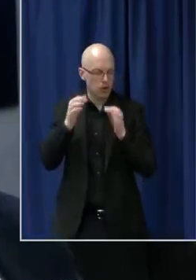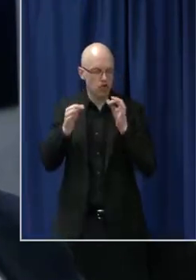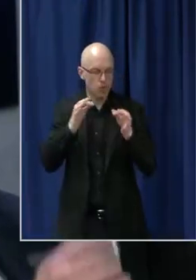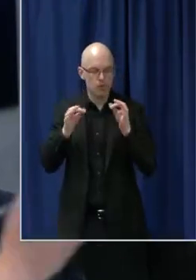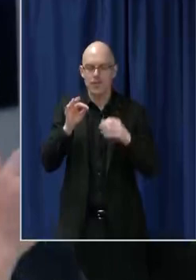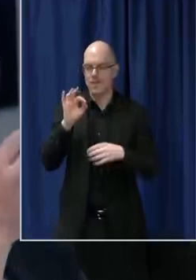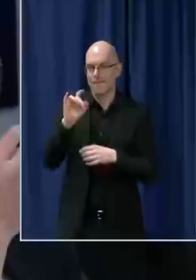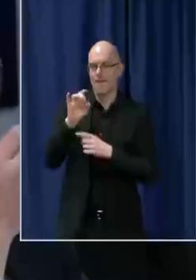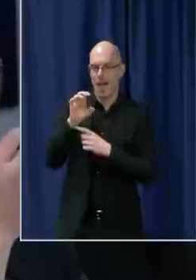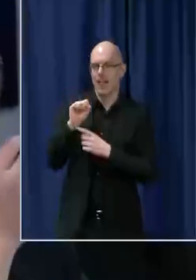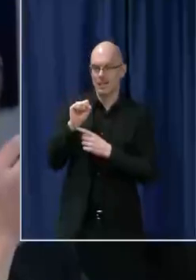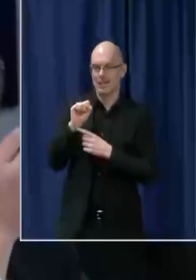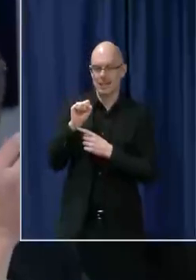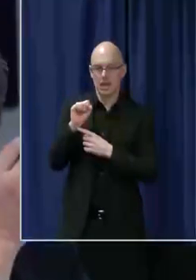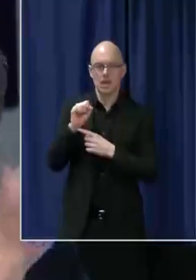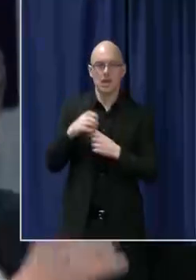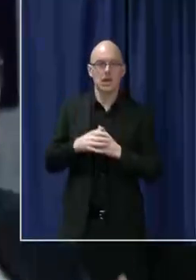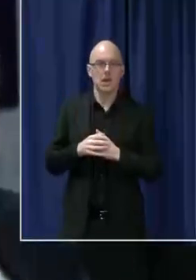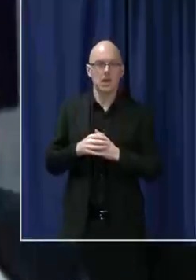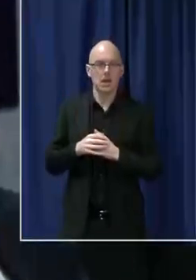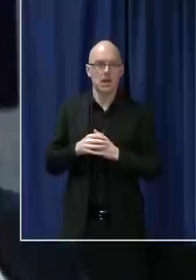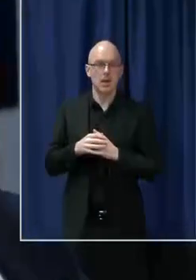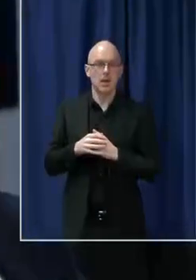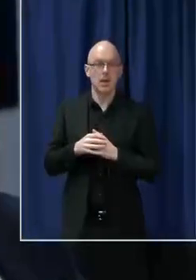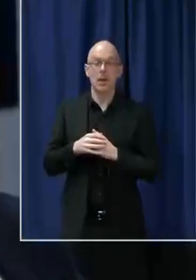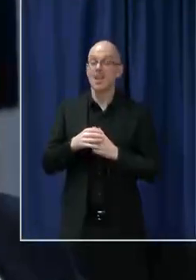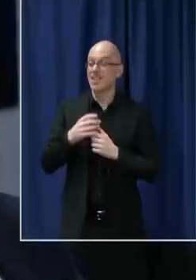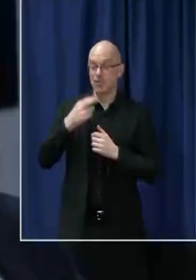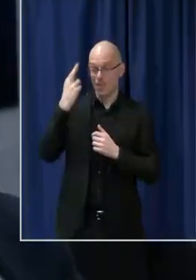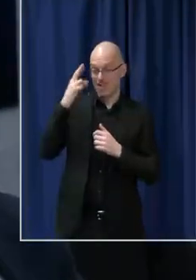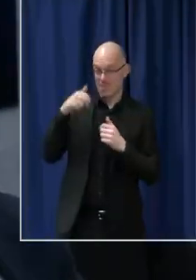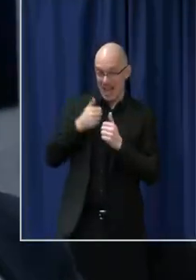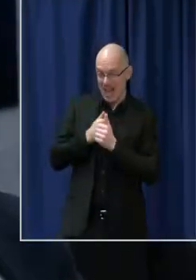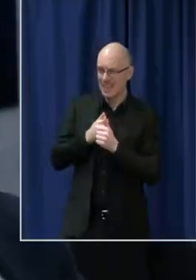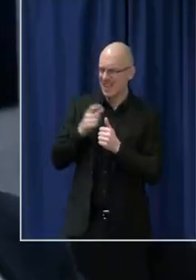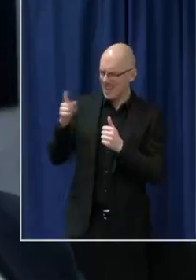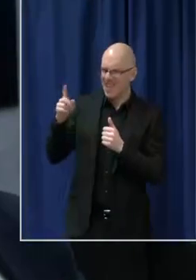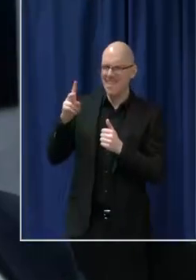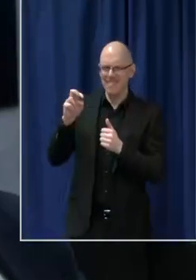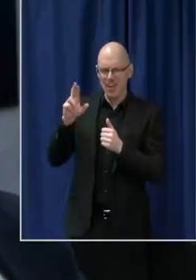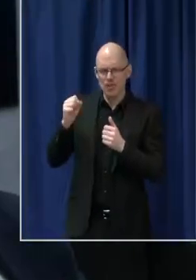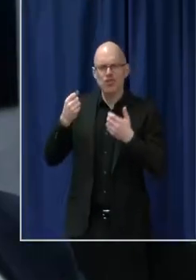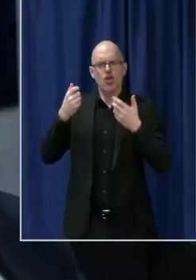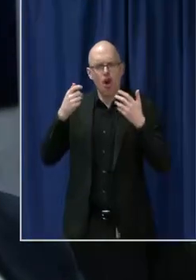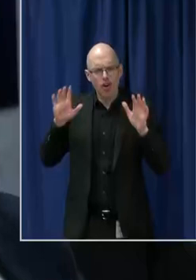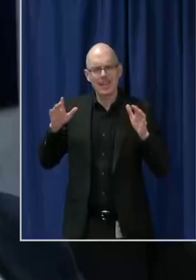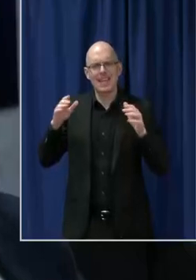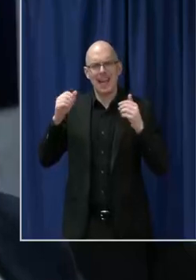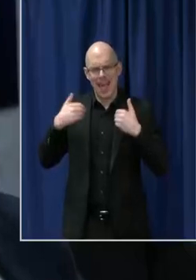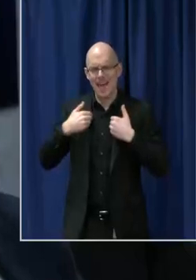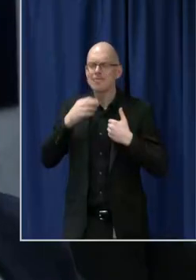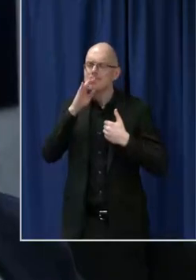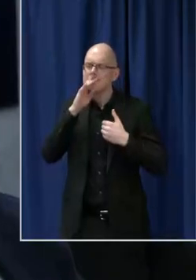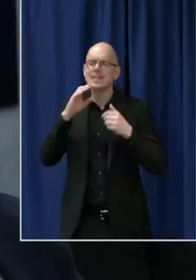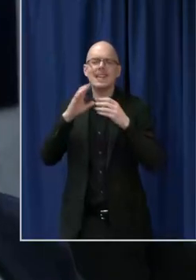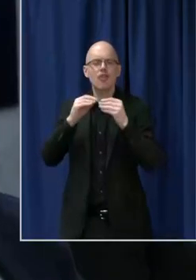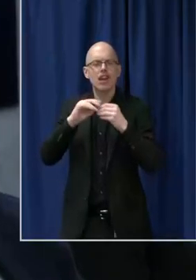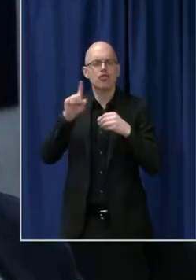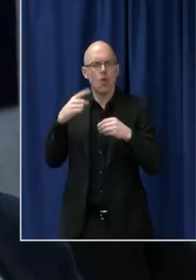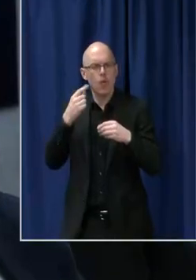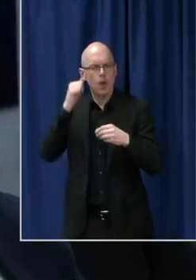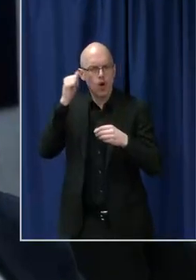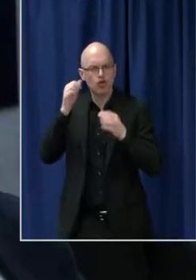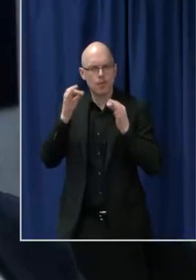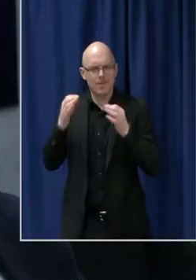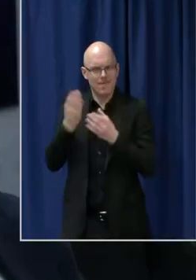And the rationale is that vendors already have access to narration-only audio description